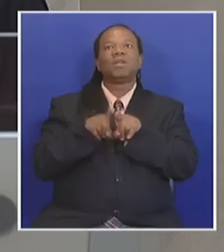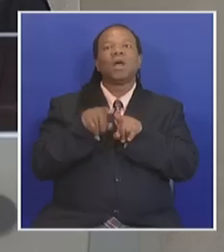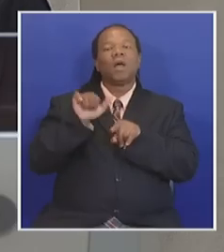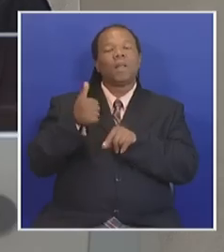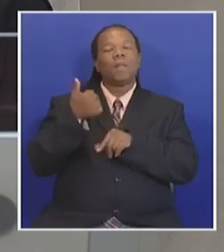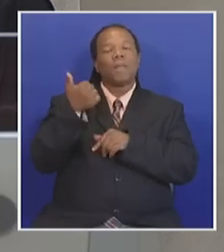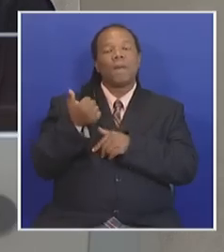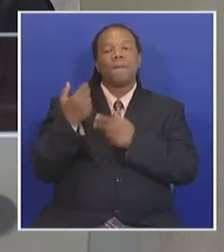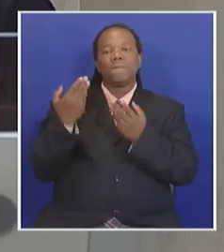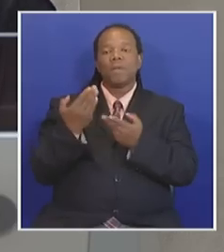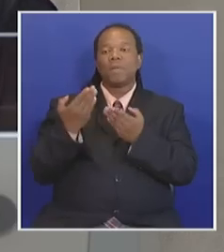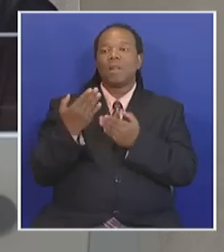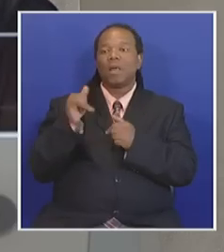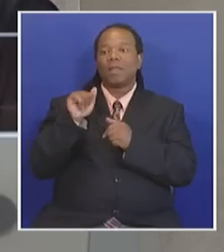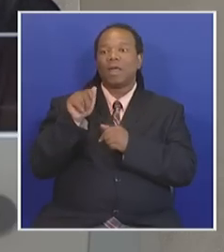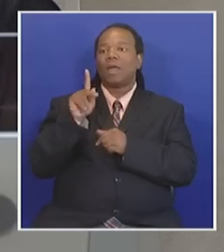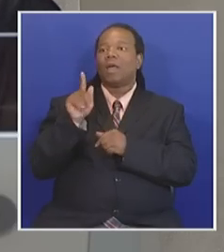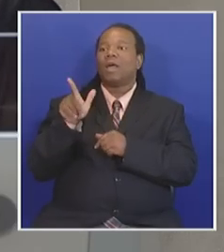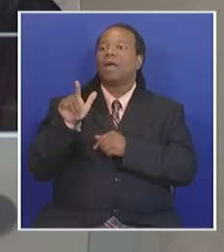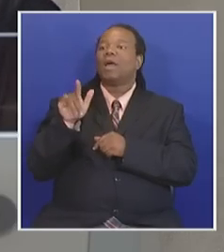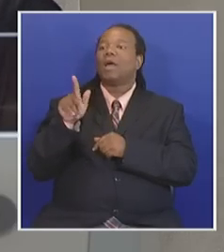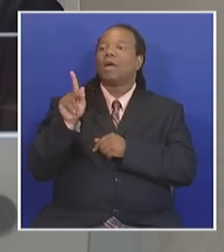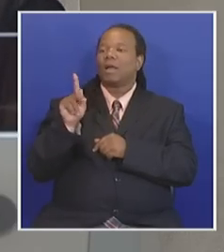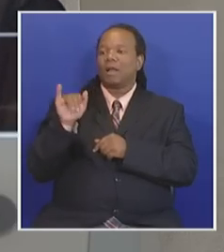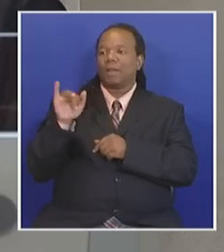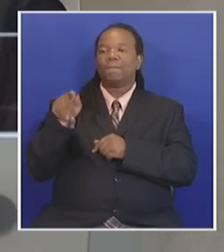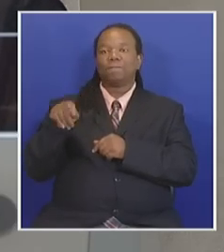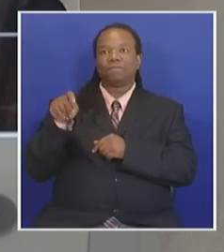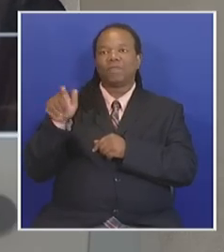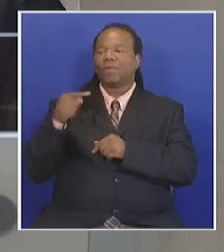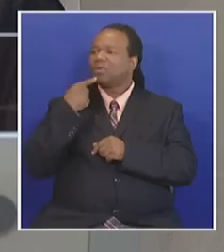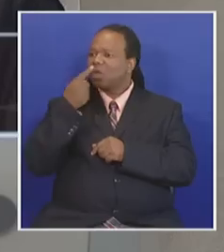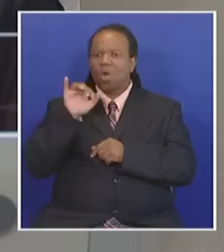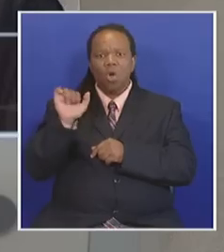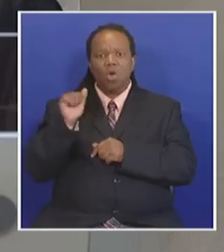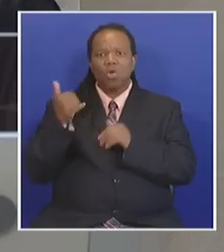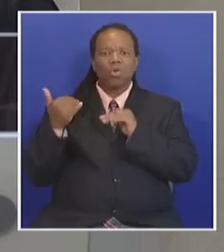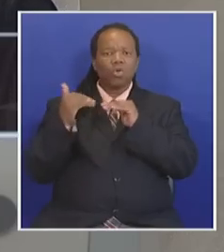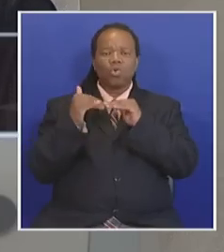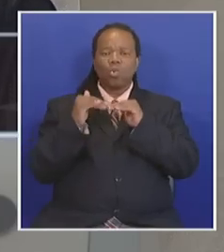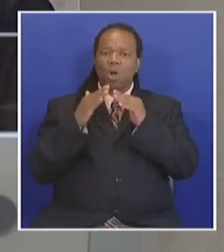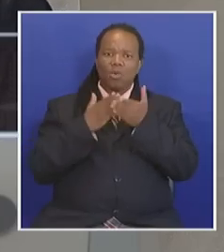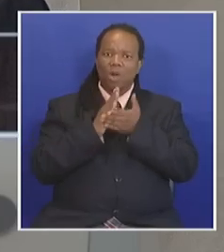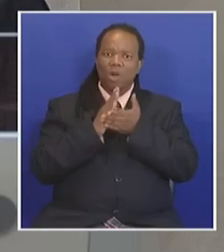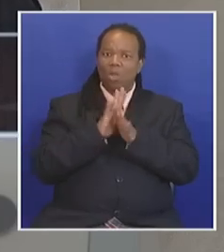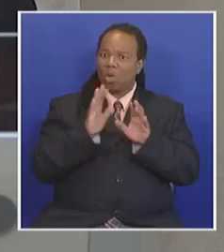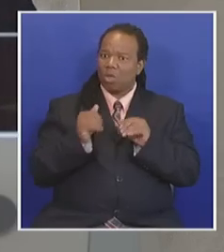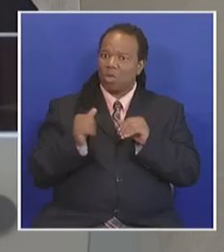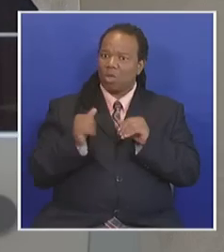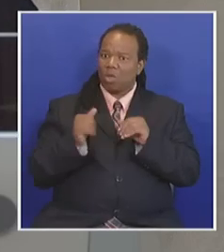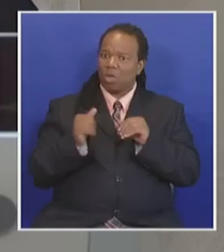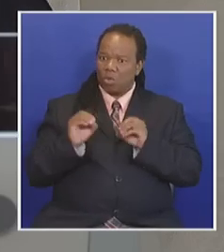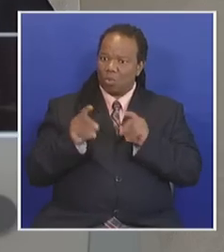Kliptown recognized that equal rights without equal opportunities would be empty, and therefore rightly placed emphasis on